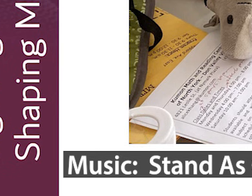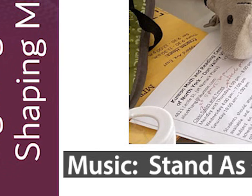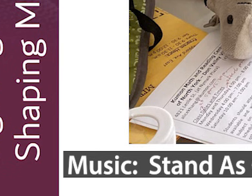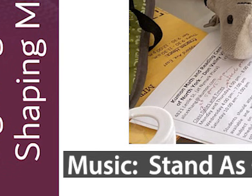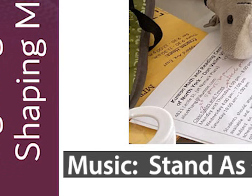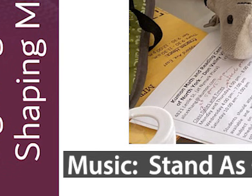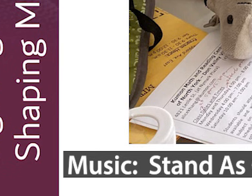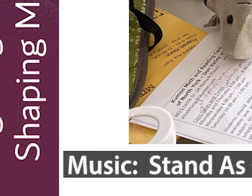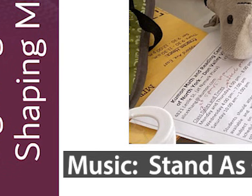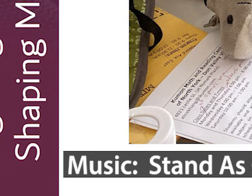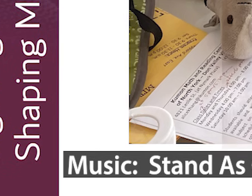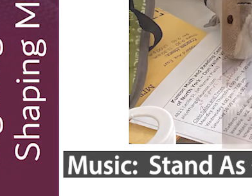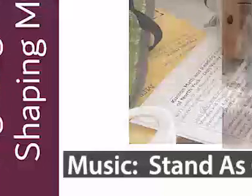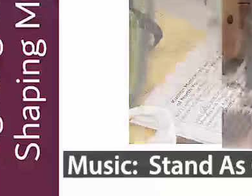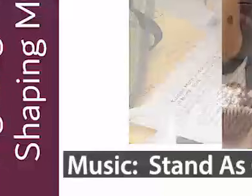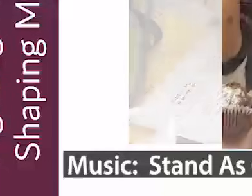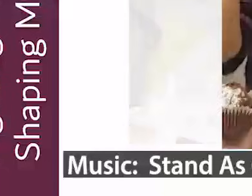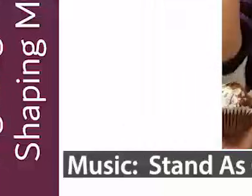Fear